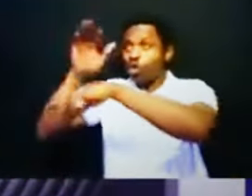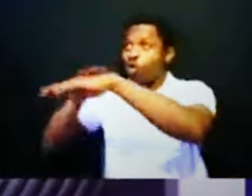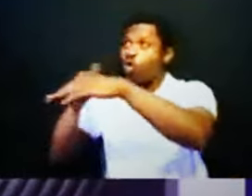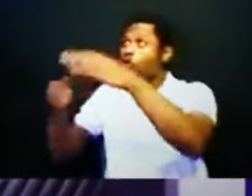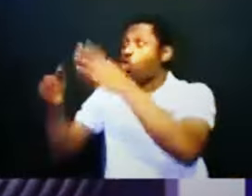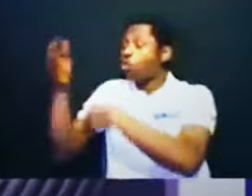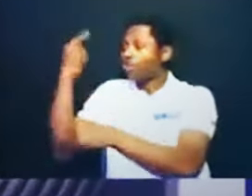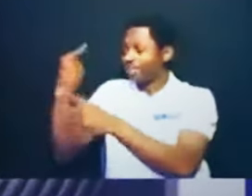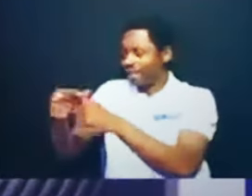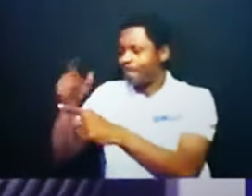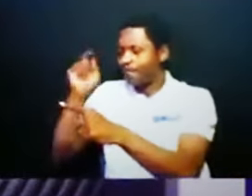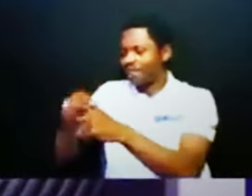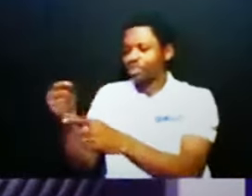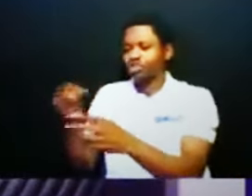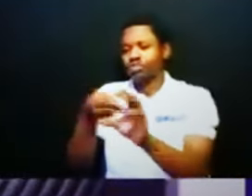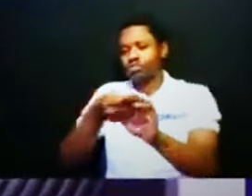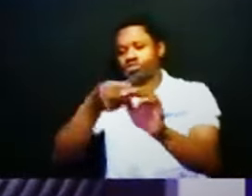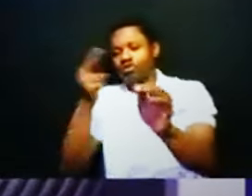away from